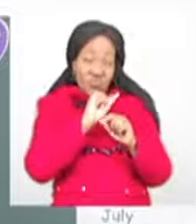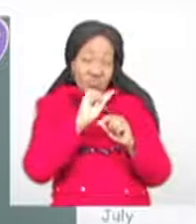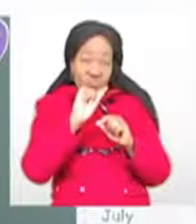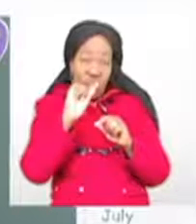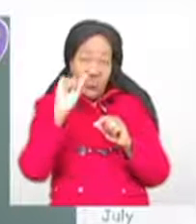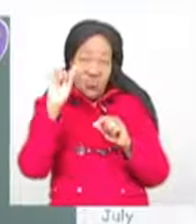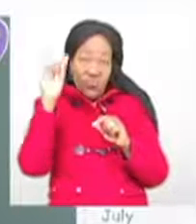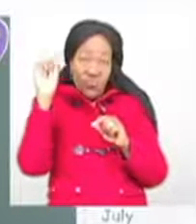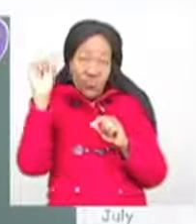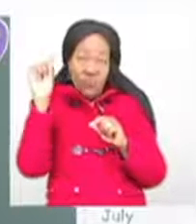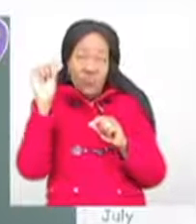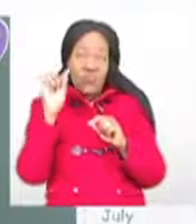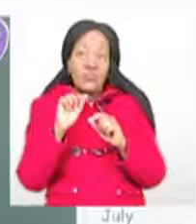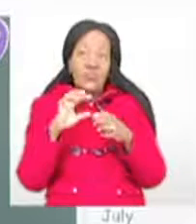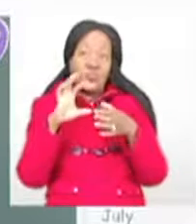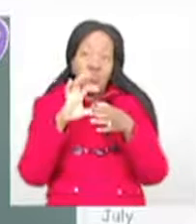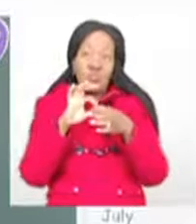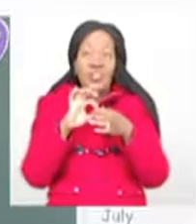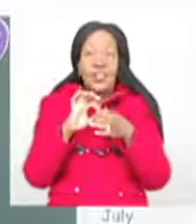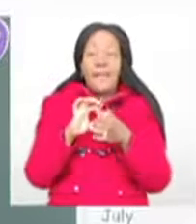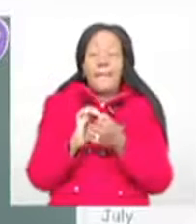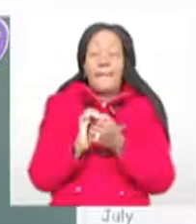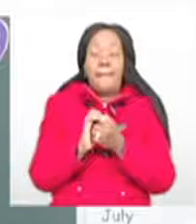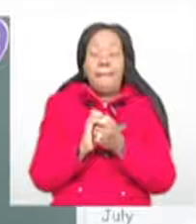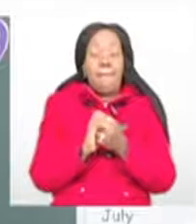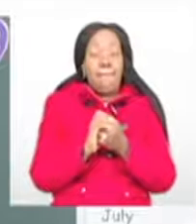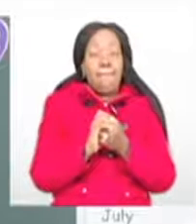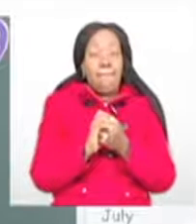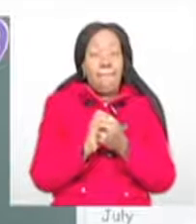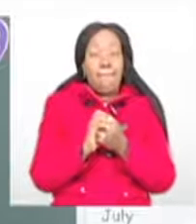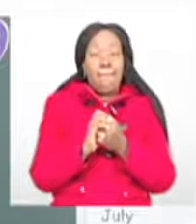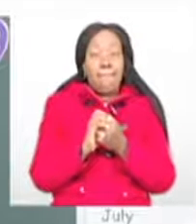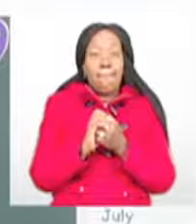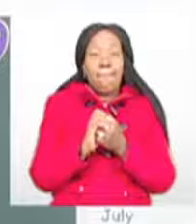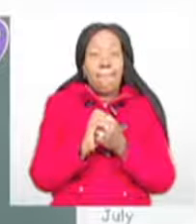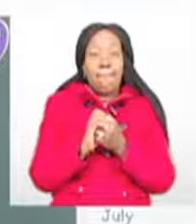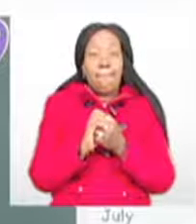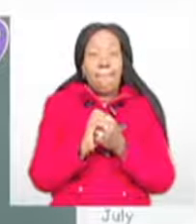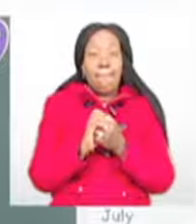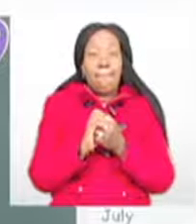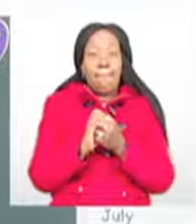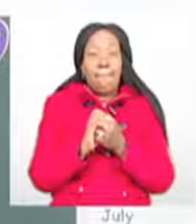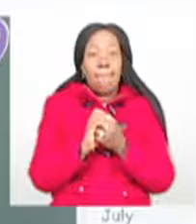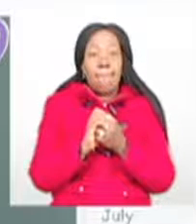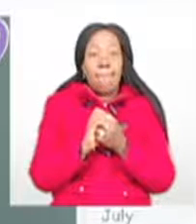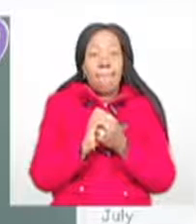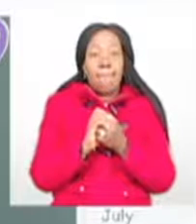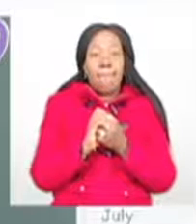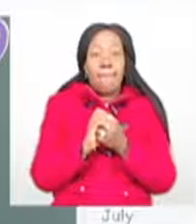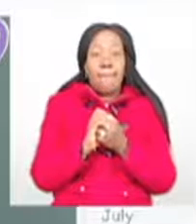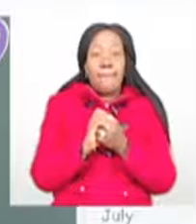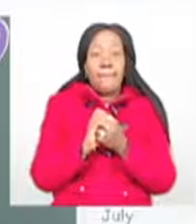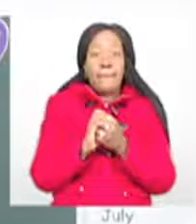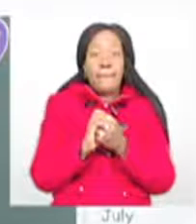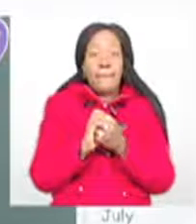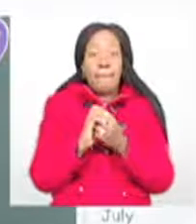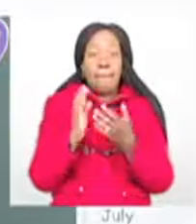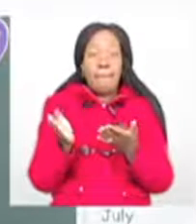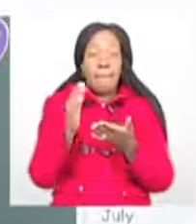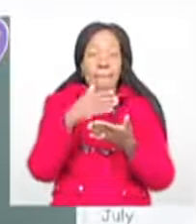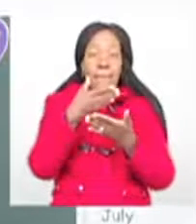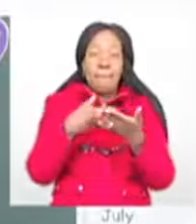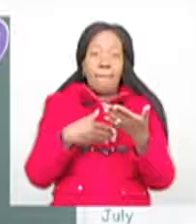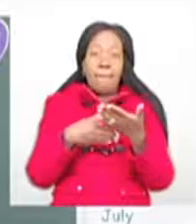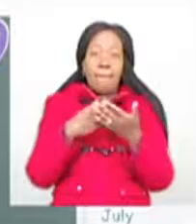a line to join the rightful shadow. Now let's move over to our